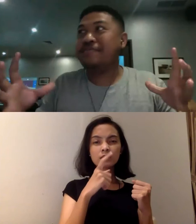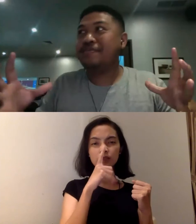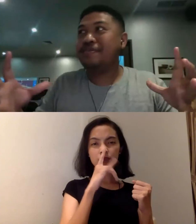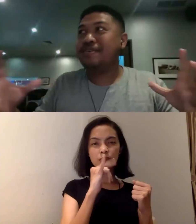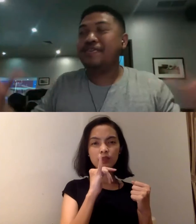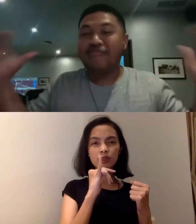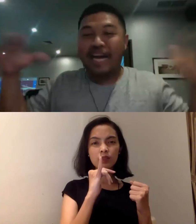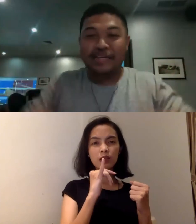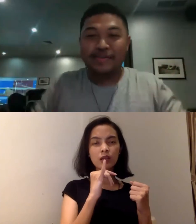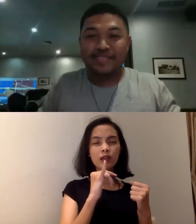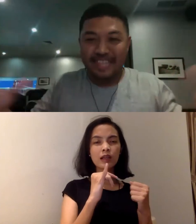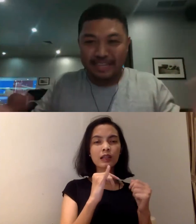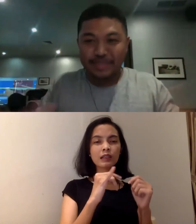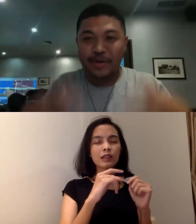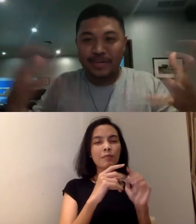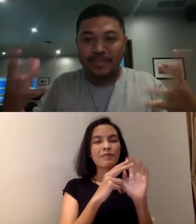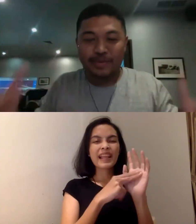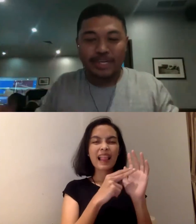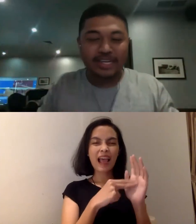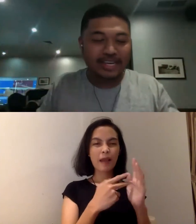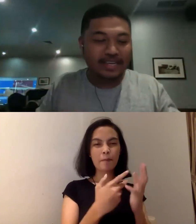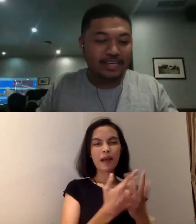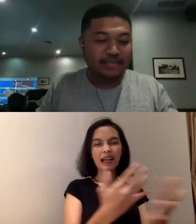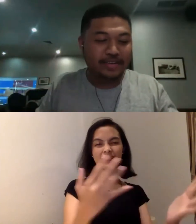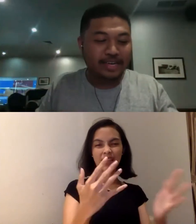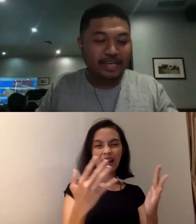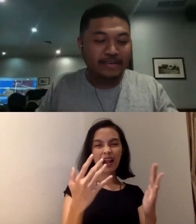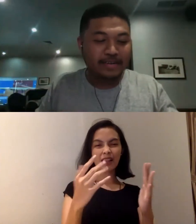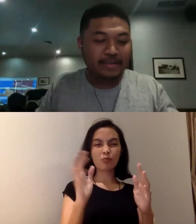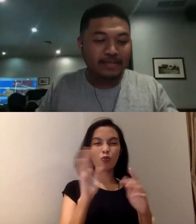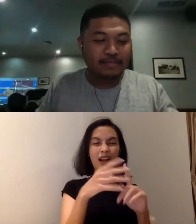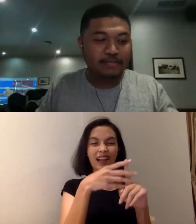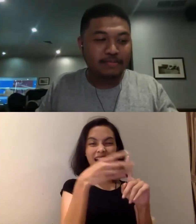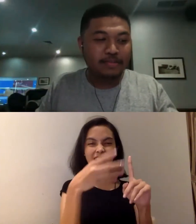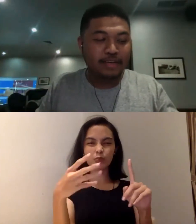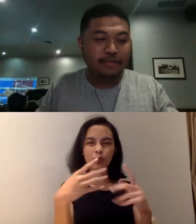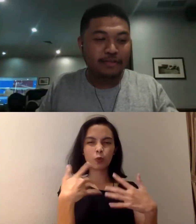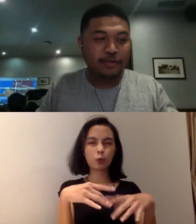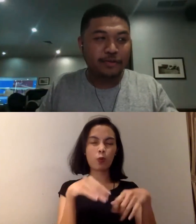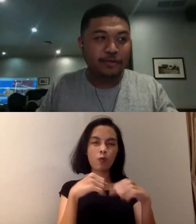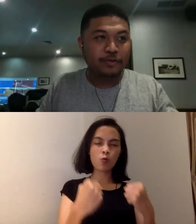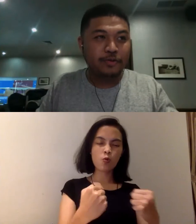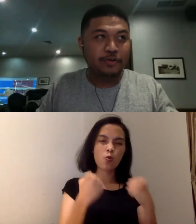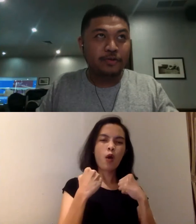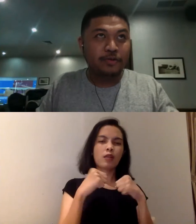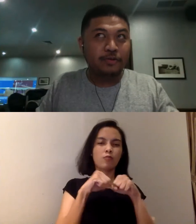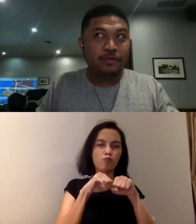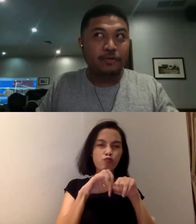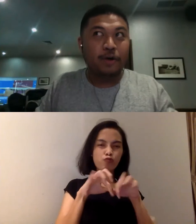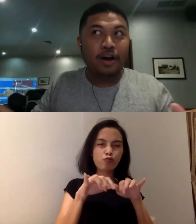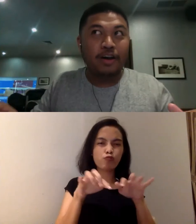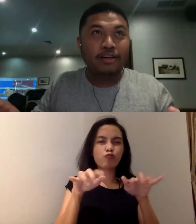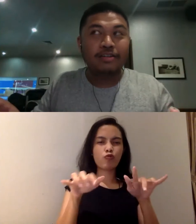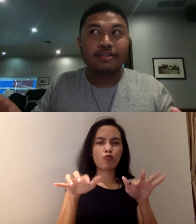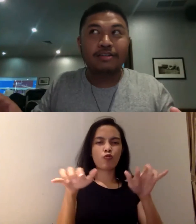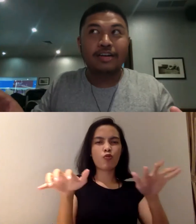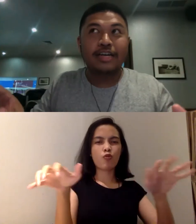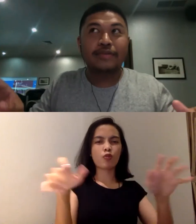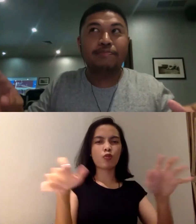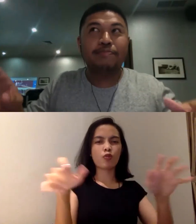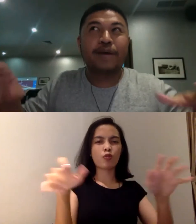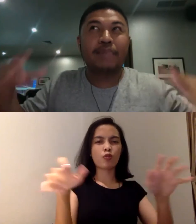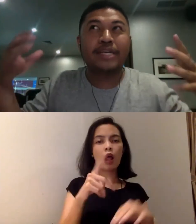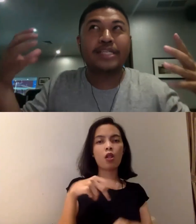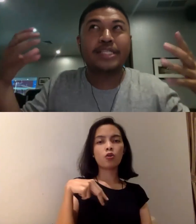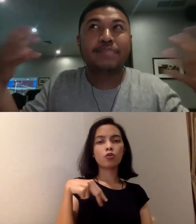heteronormative values is getting stronger as well. Like even like if you walk in